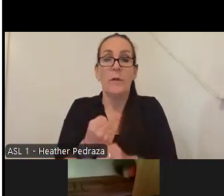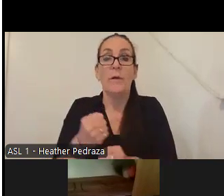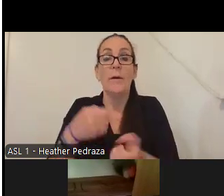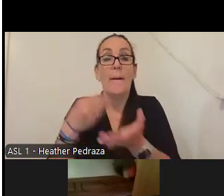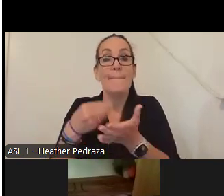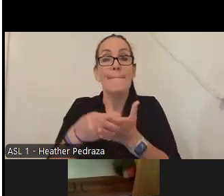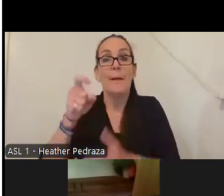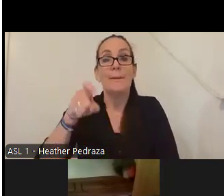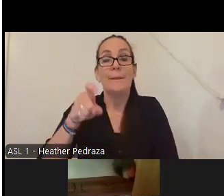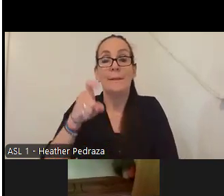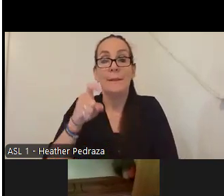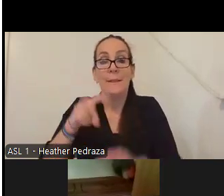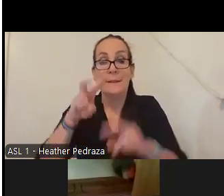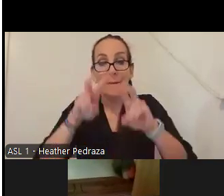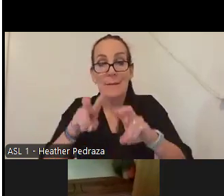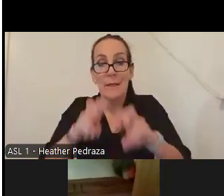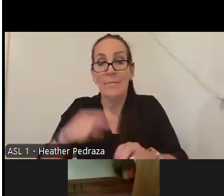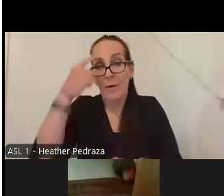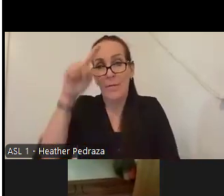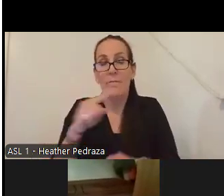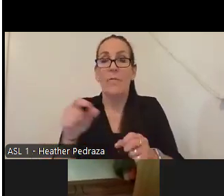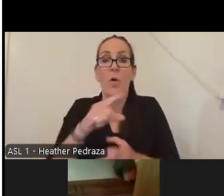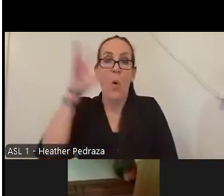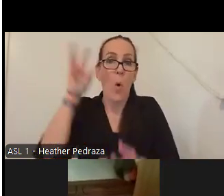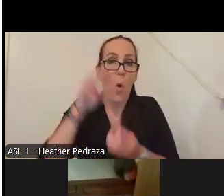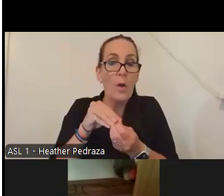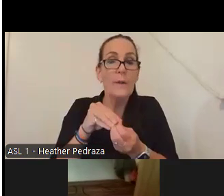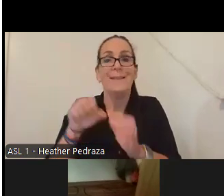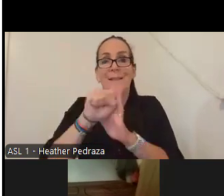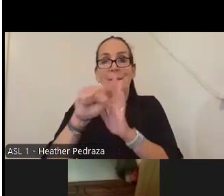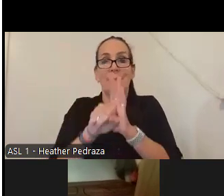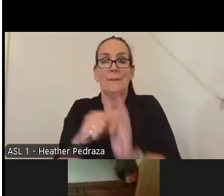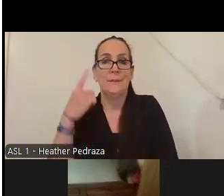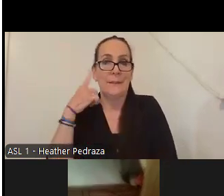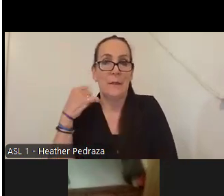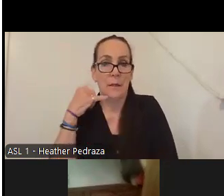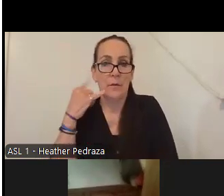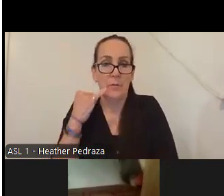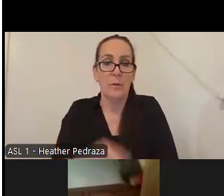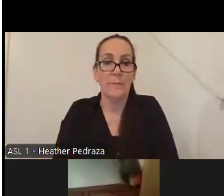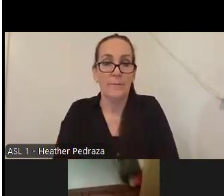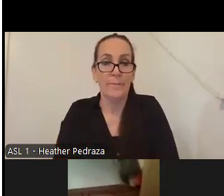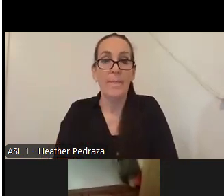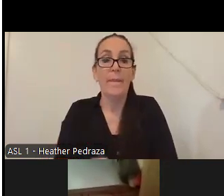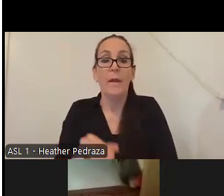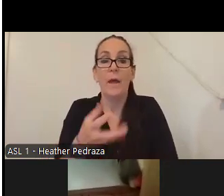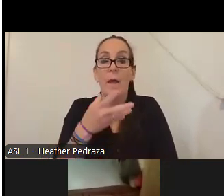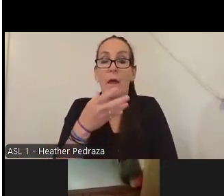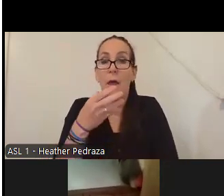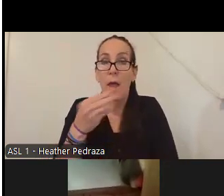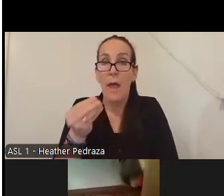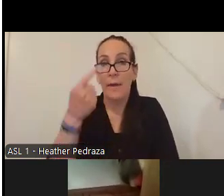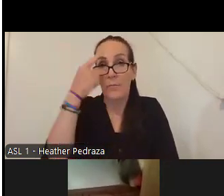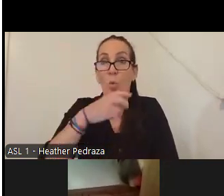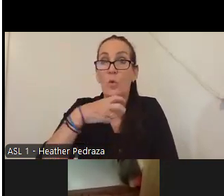for the entire of the funding system for the state of California and for the transit